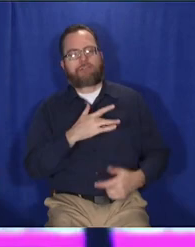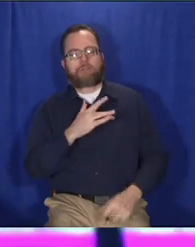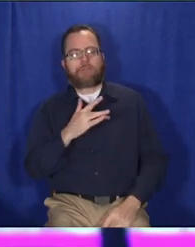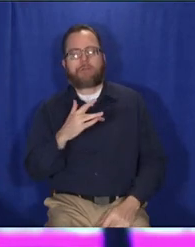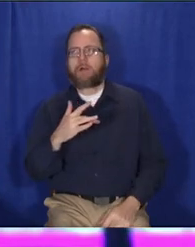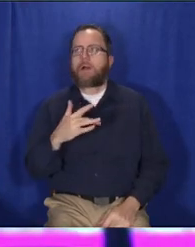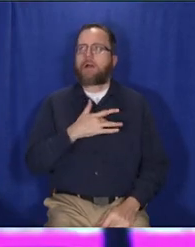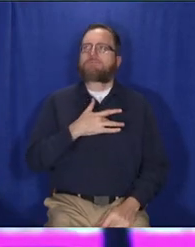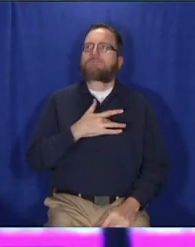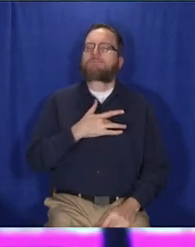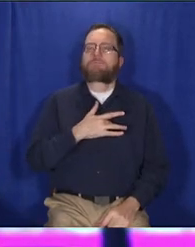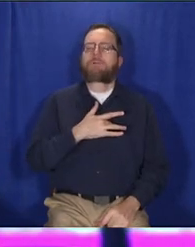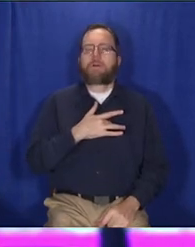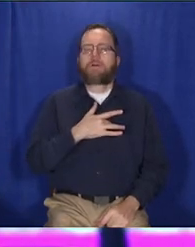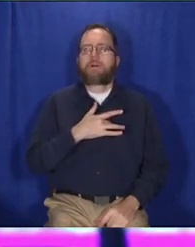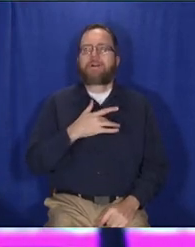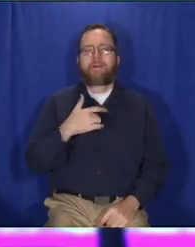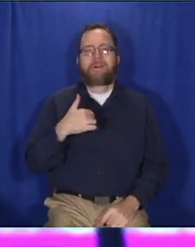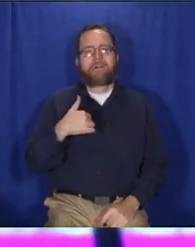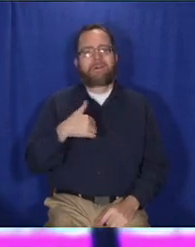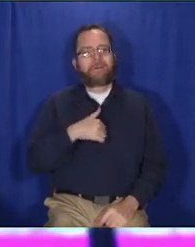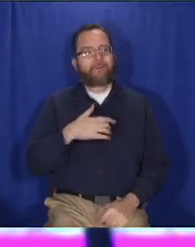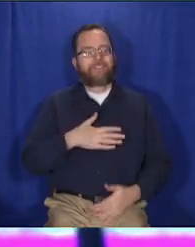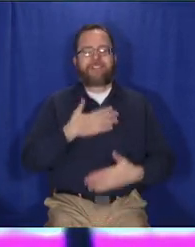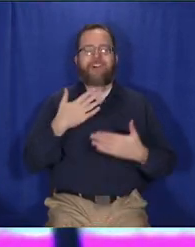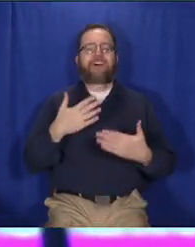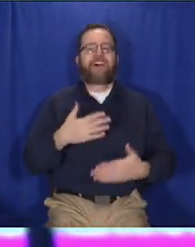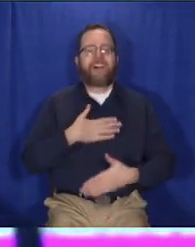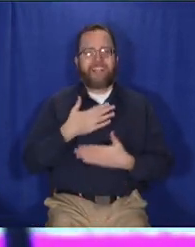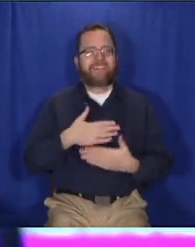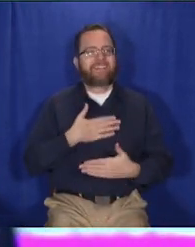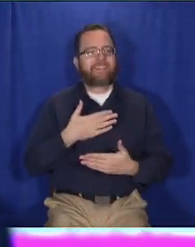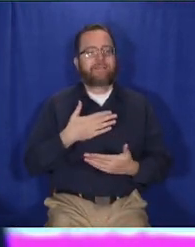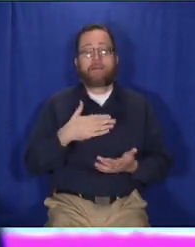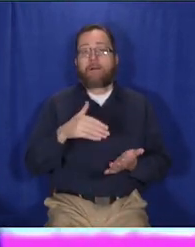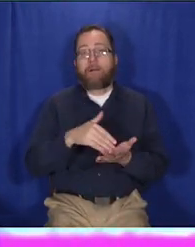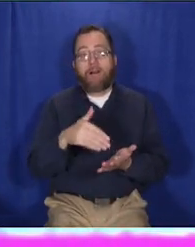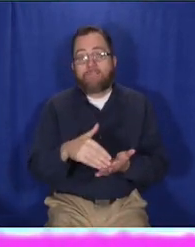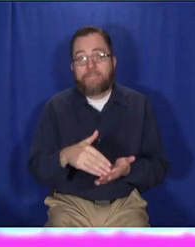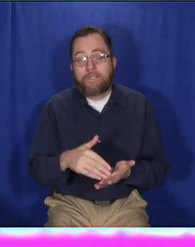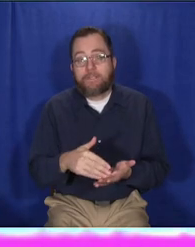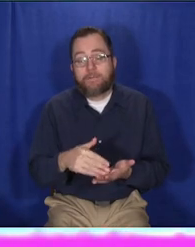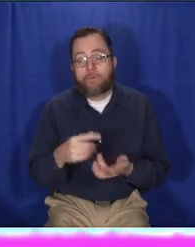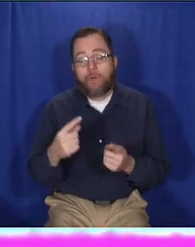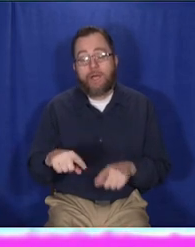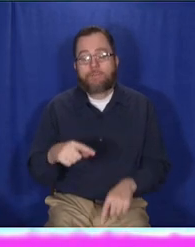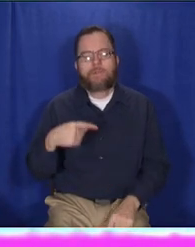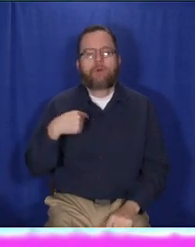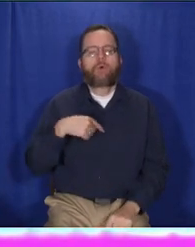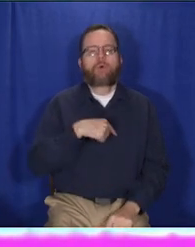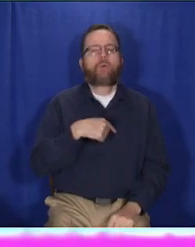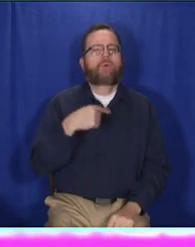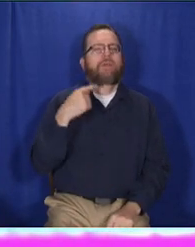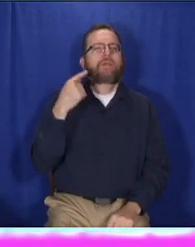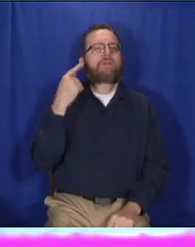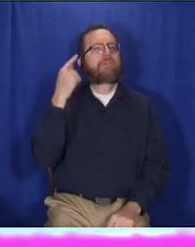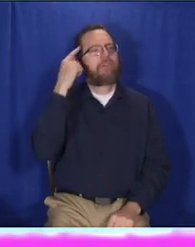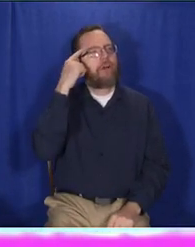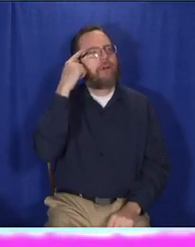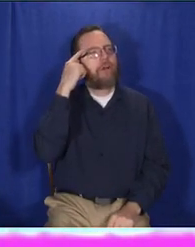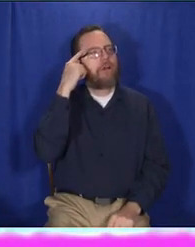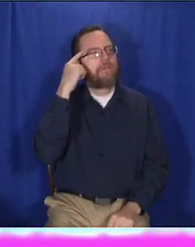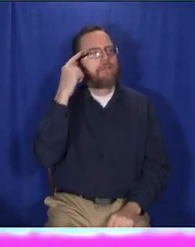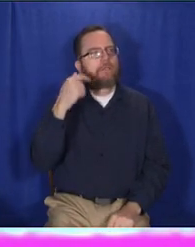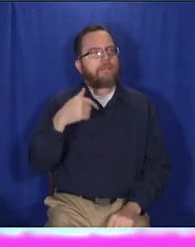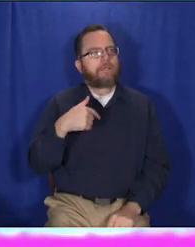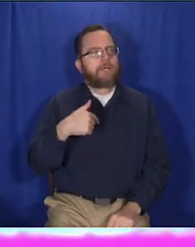retrain our hearts to experience deeper joy. So often we tend to think that self-preservation is the